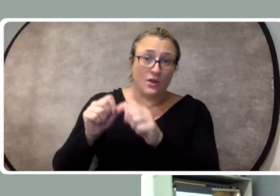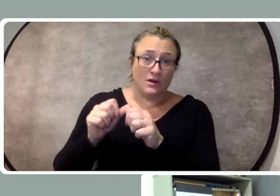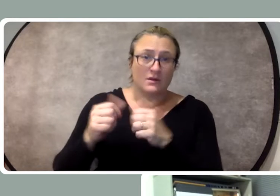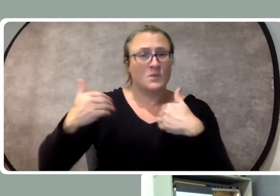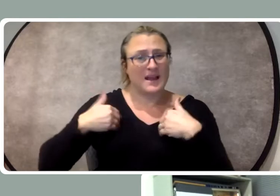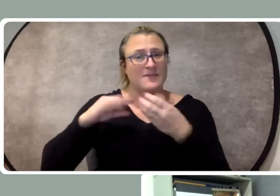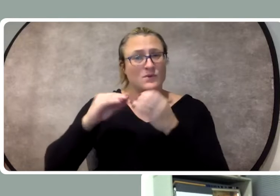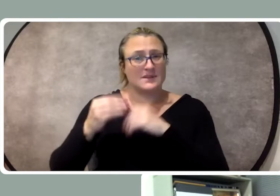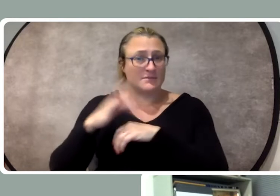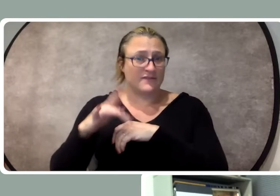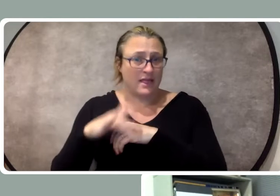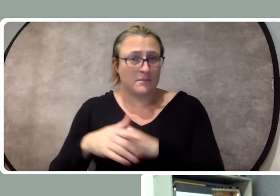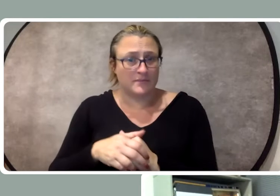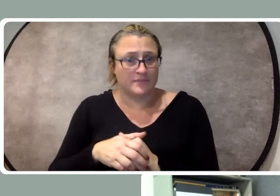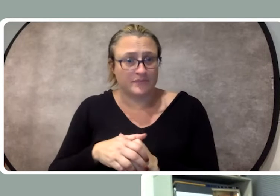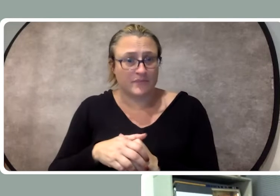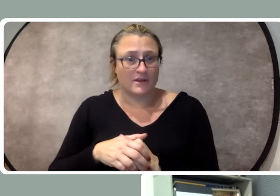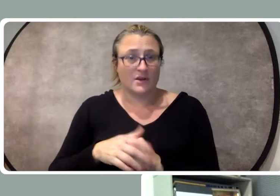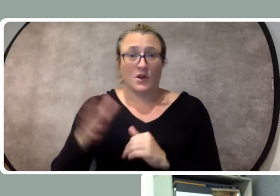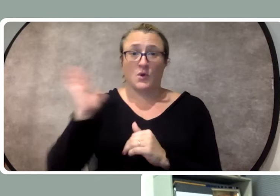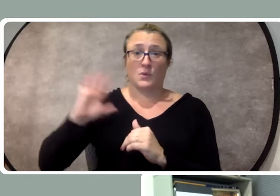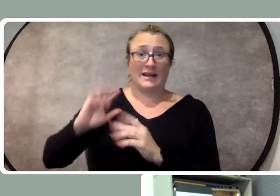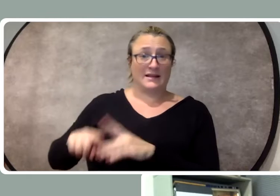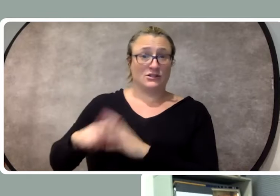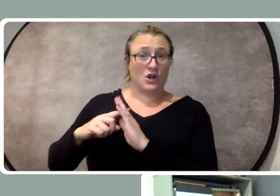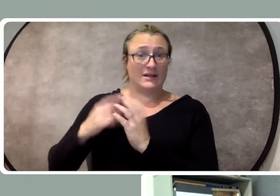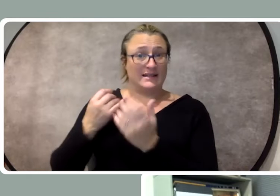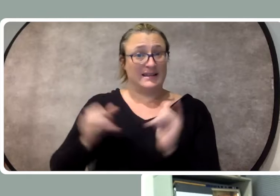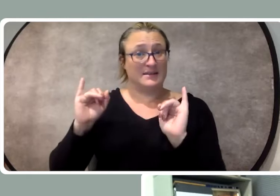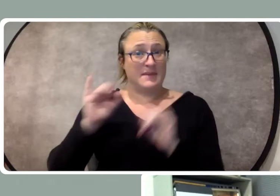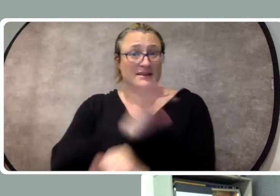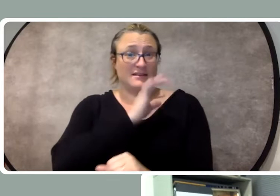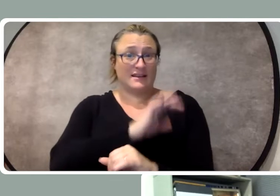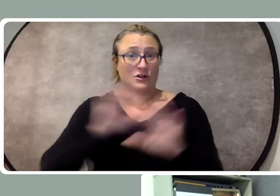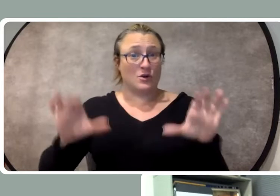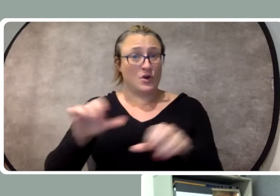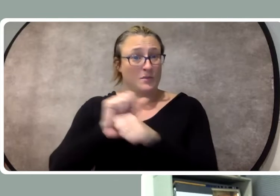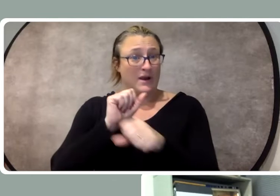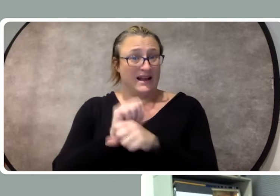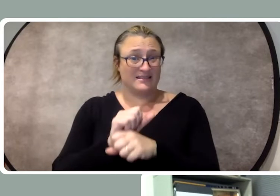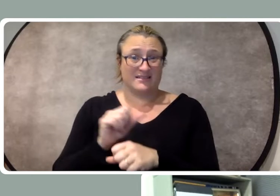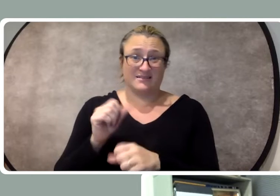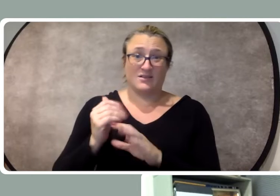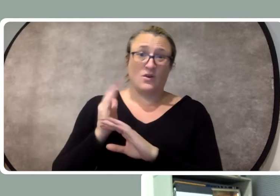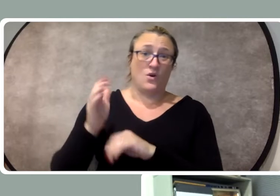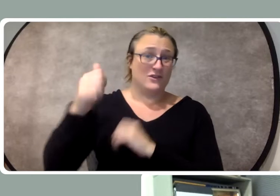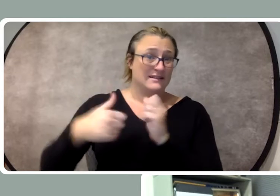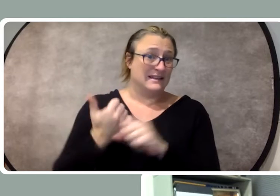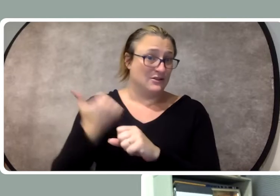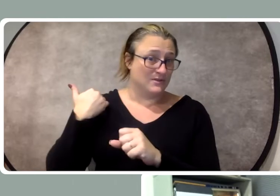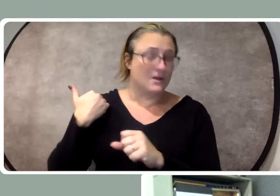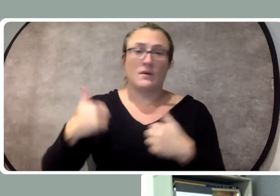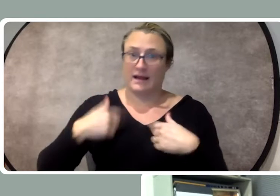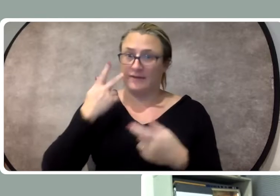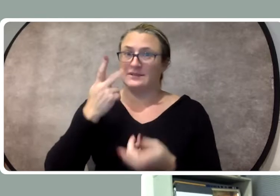And, when I started independent clinical practice more than a decade ago, I have seen the change myself in clinic.